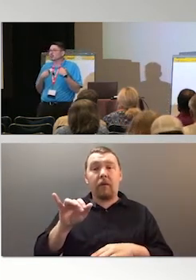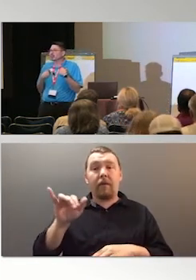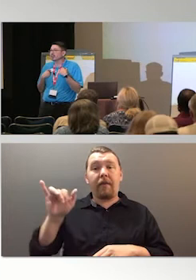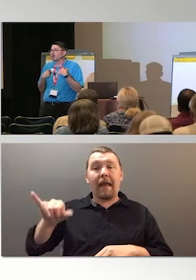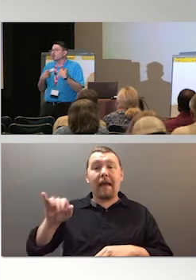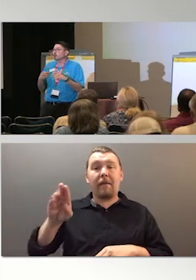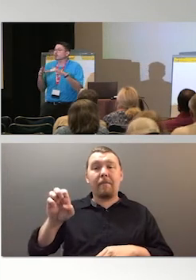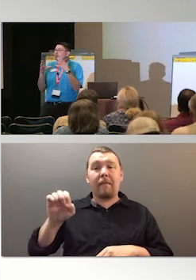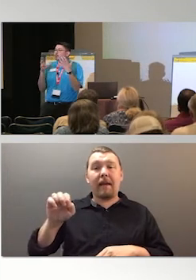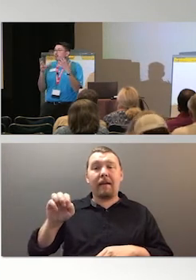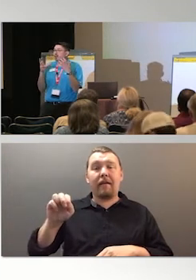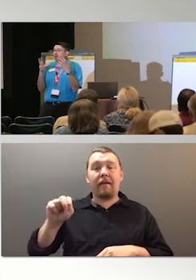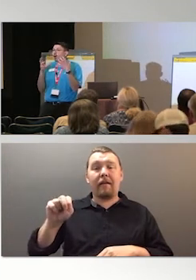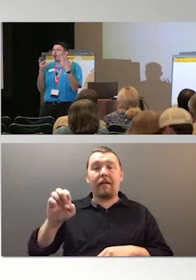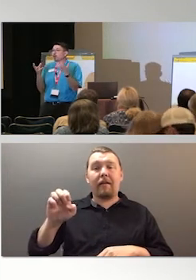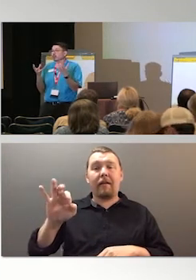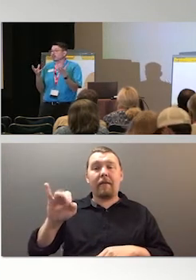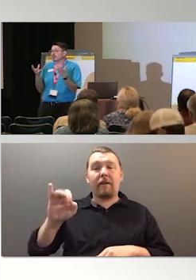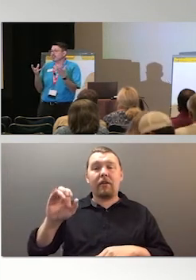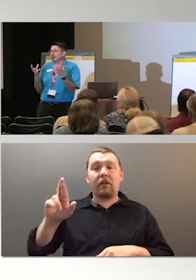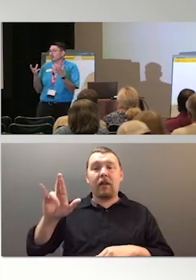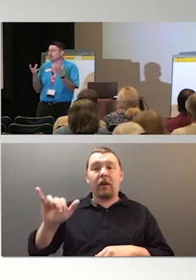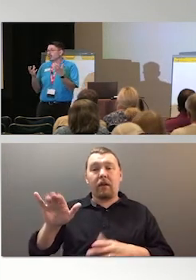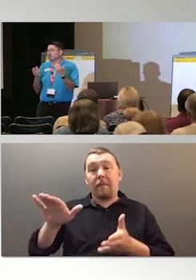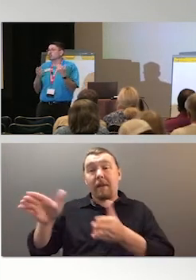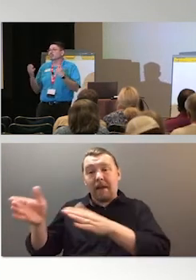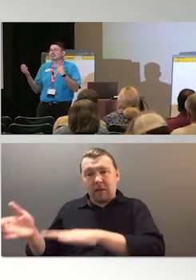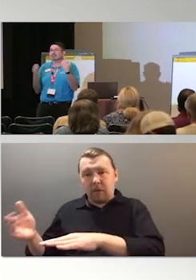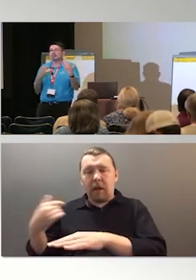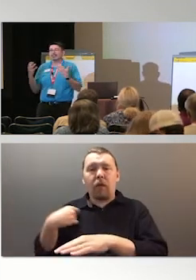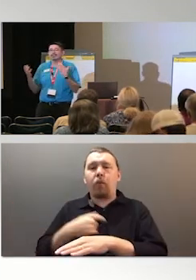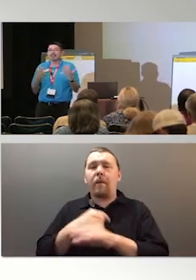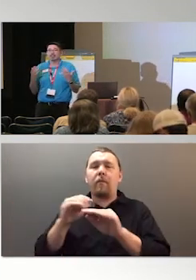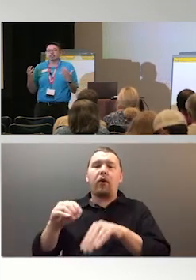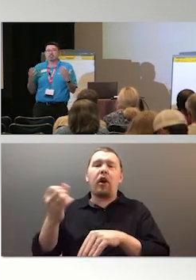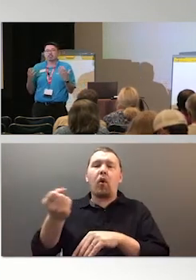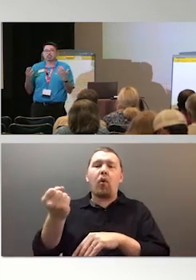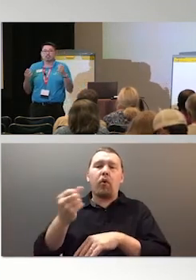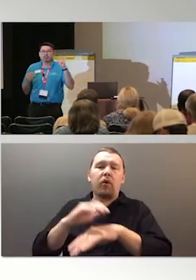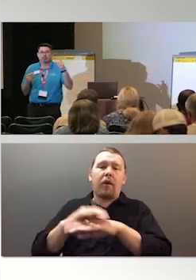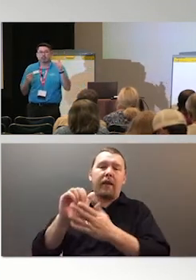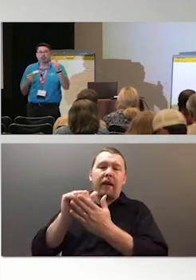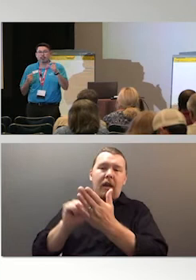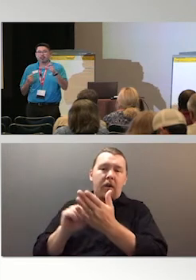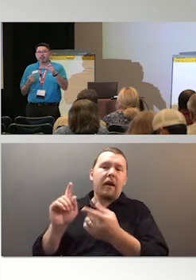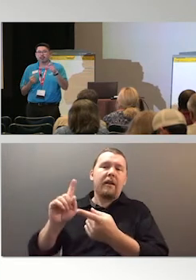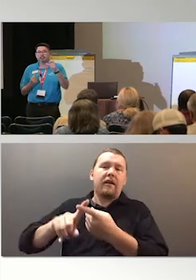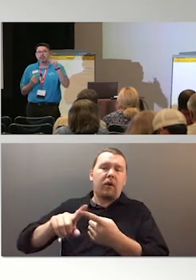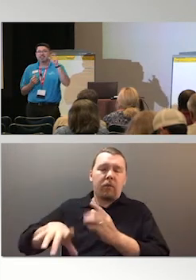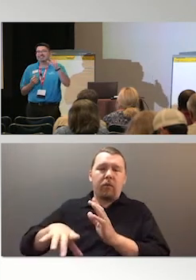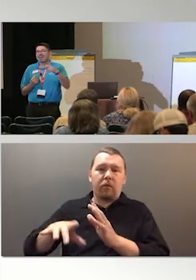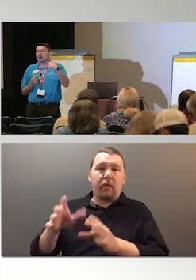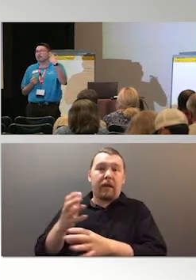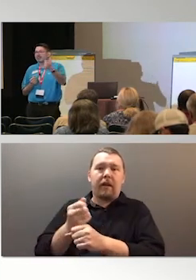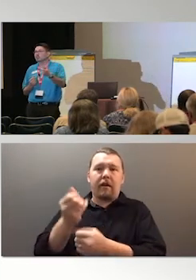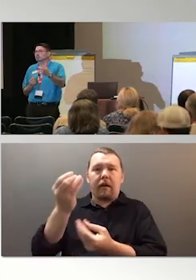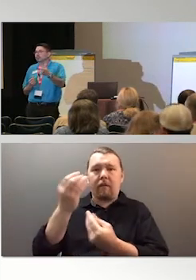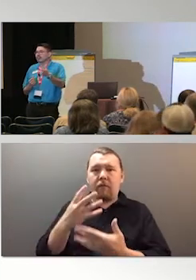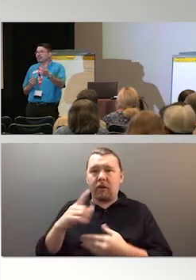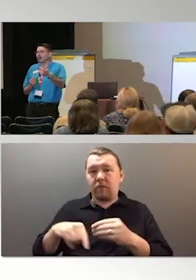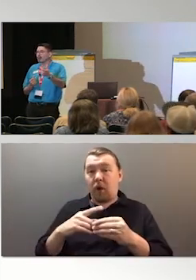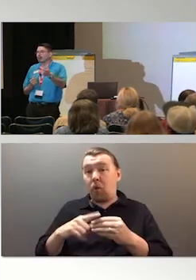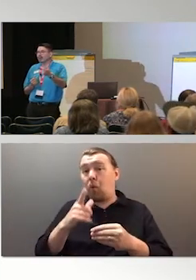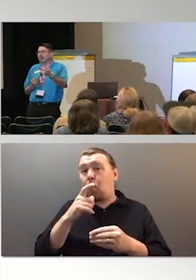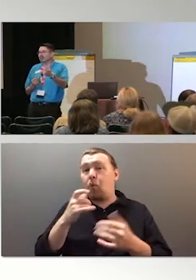passed away, we usually put a hold on the account until we get some kind of documentation on who's authorized to now administer